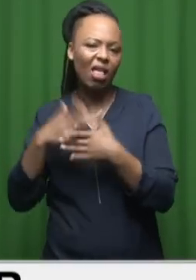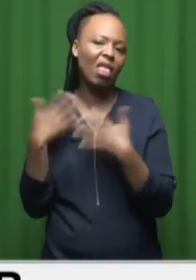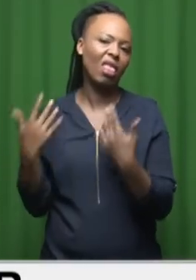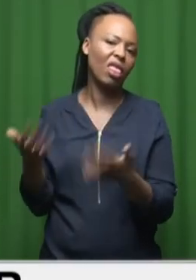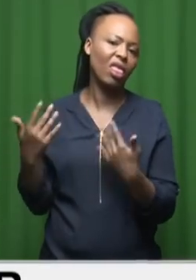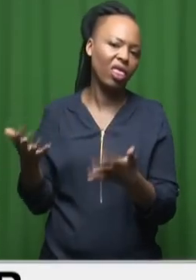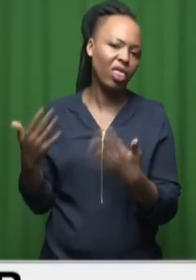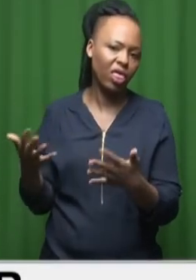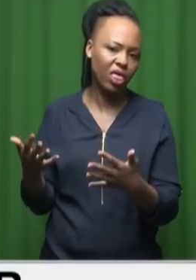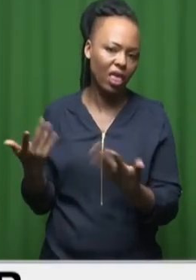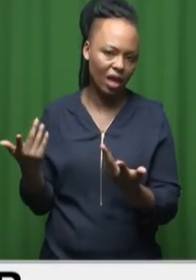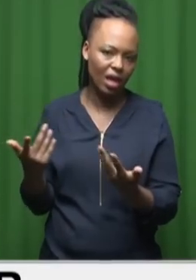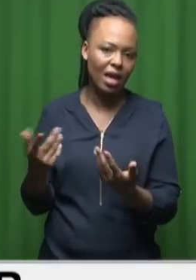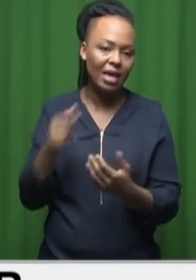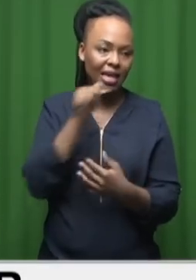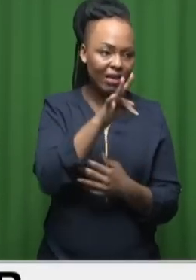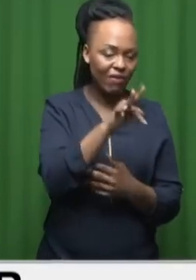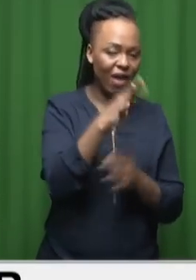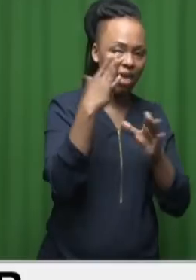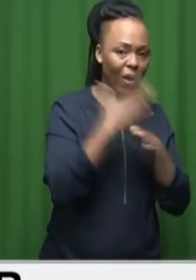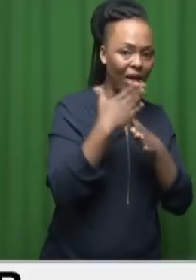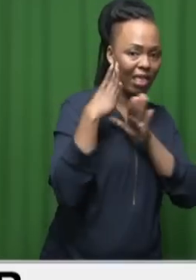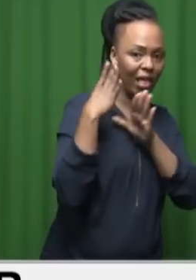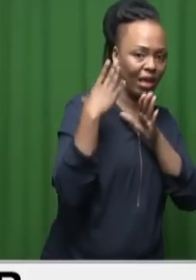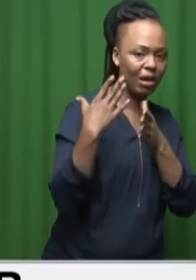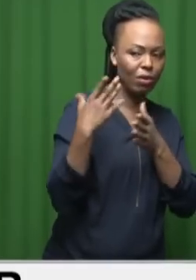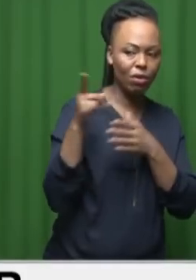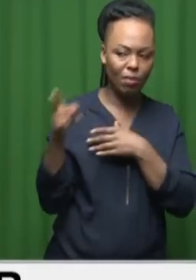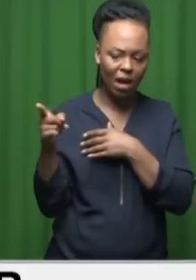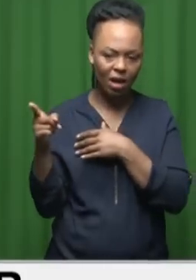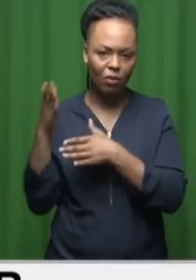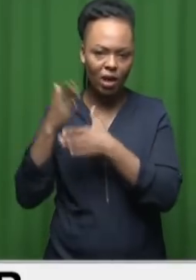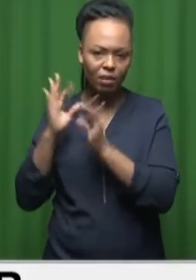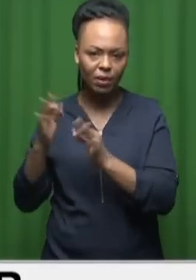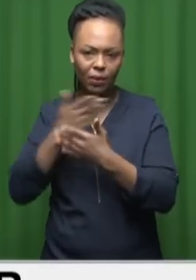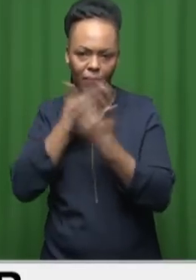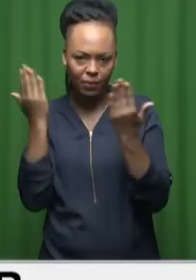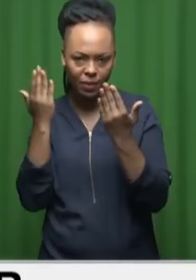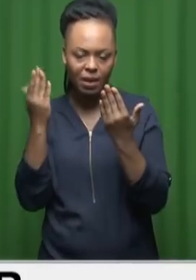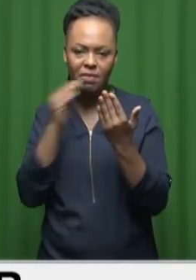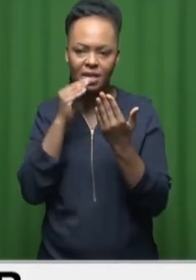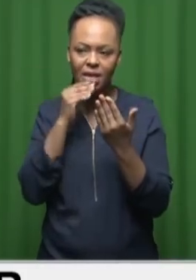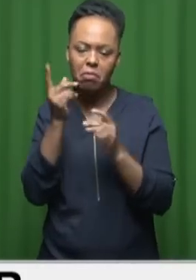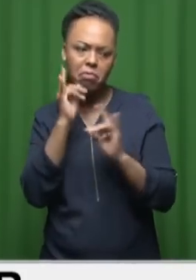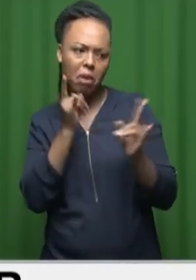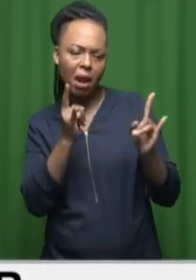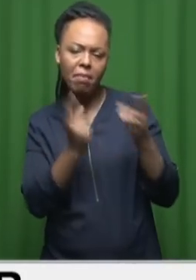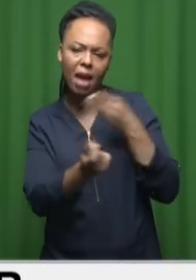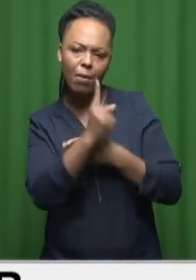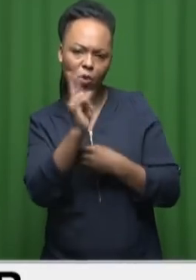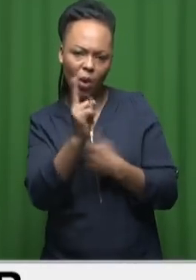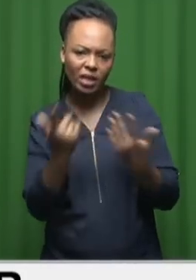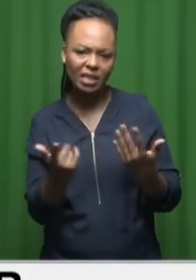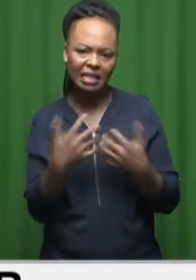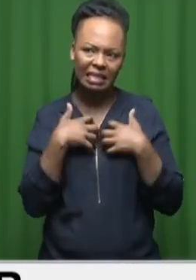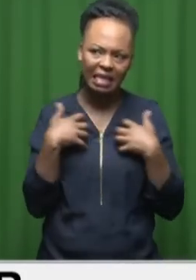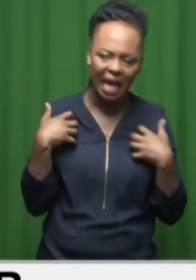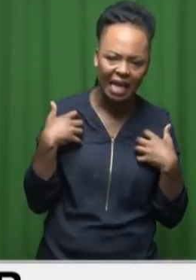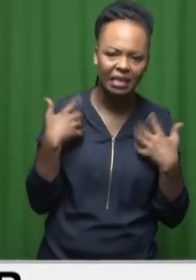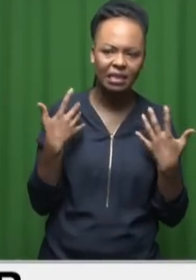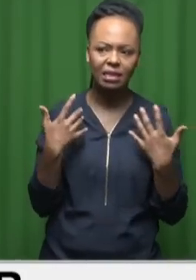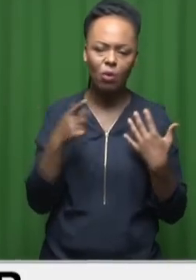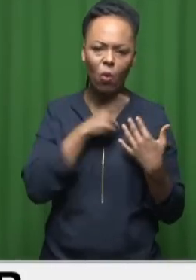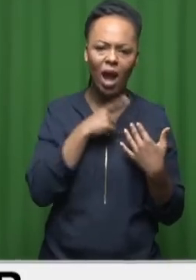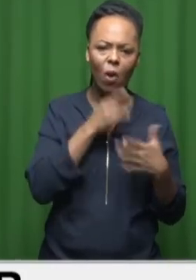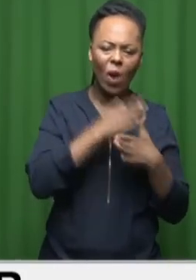work hard can slack off, kind of thing. But those ones that are working hard, what starts happening? Stress,